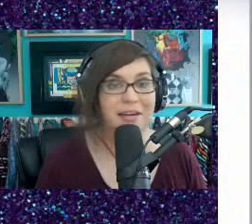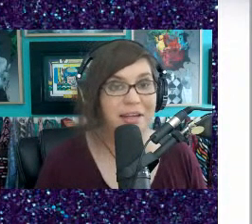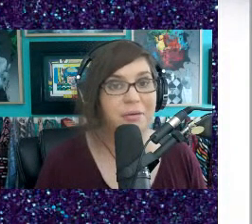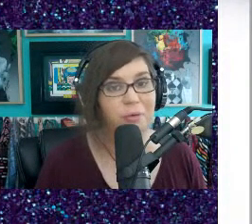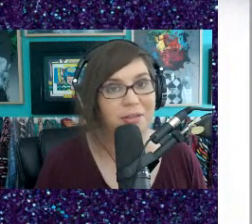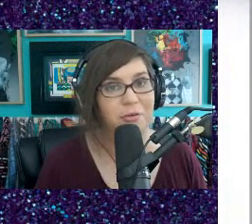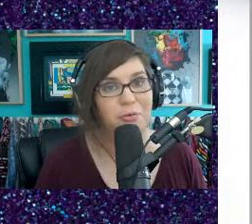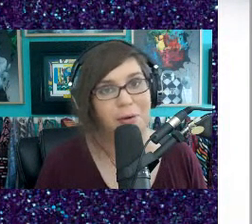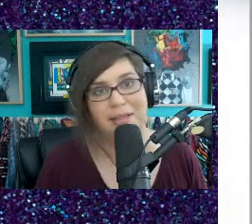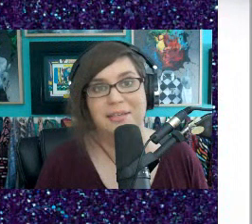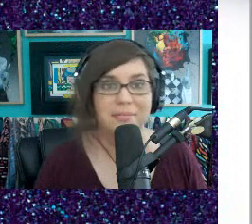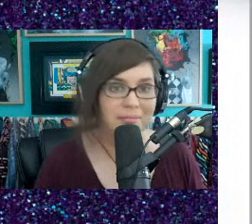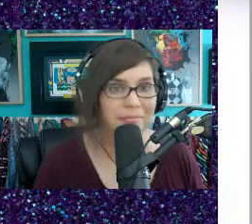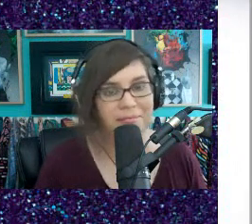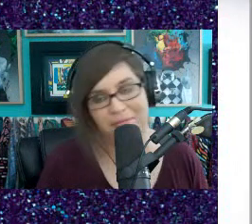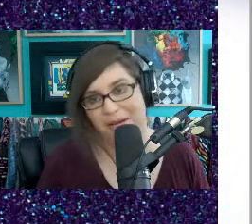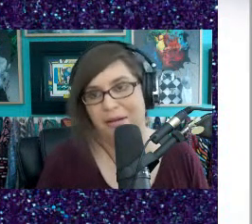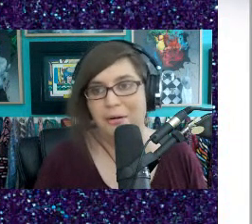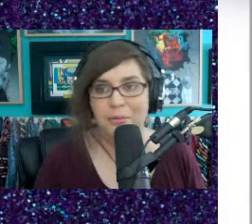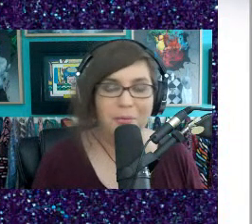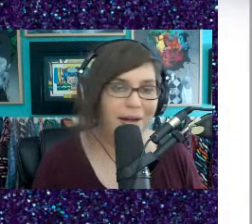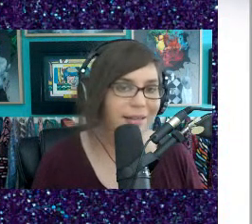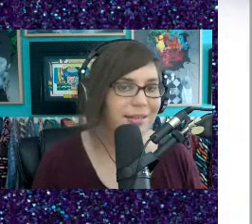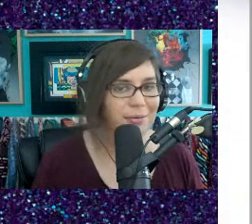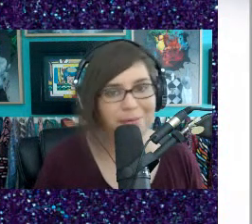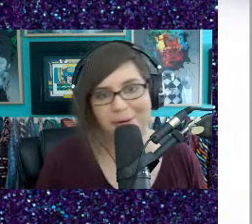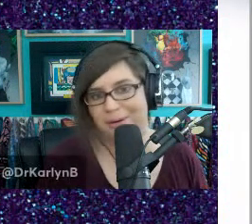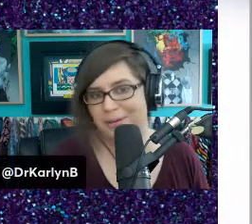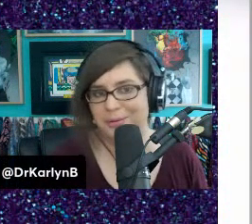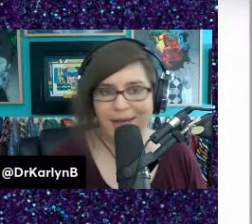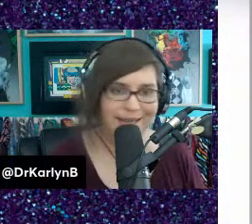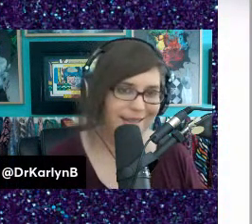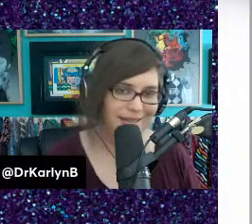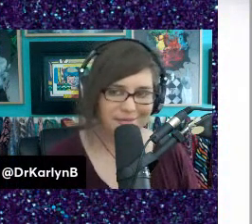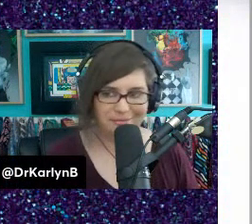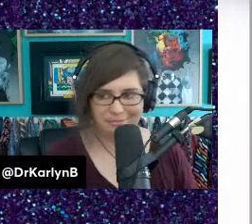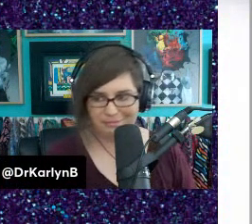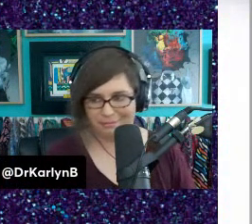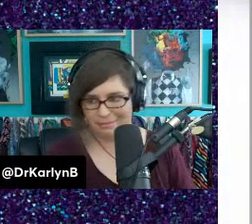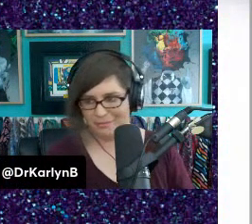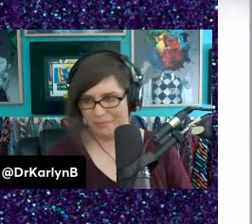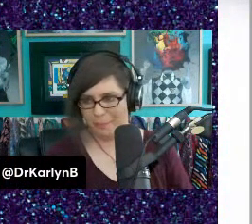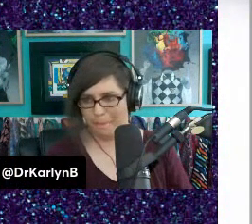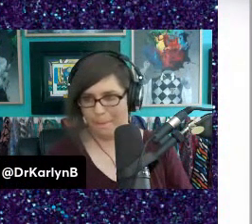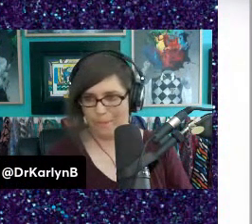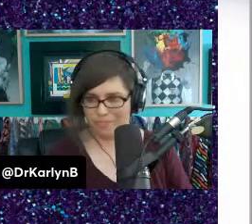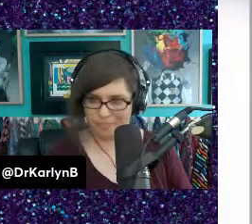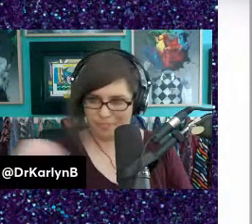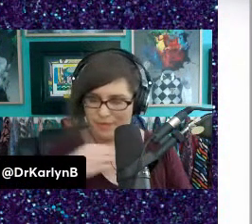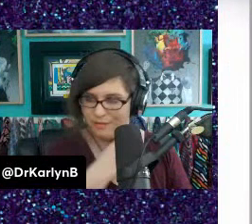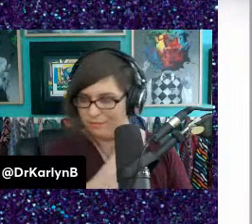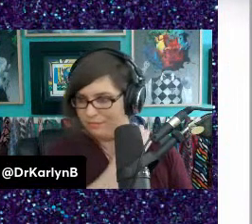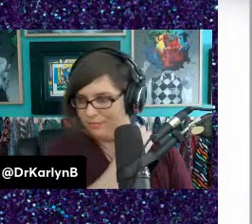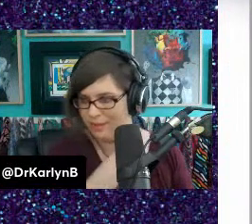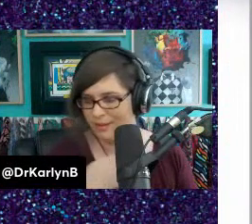Ibermex Kendi once or twice. Once or twice.